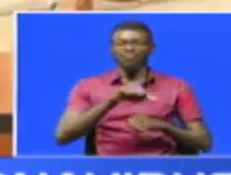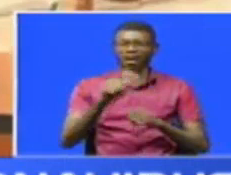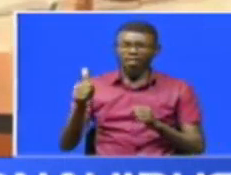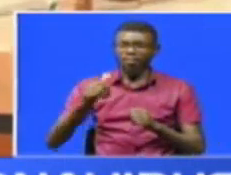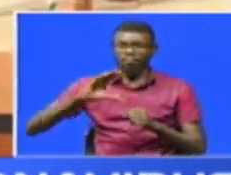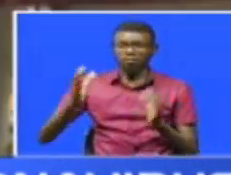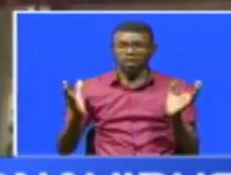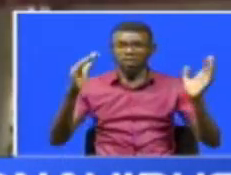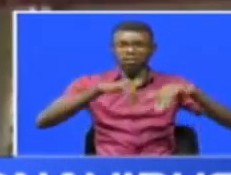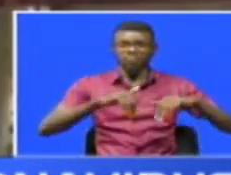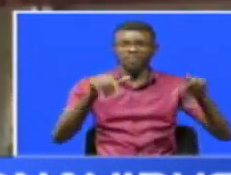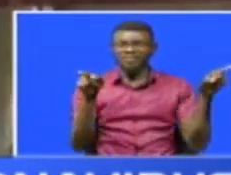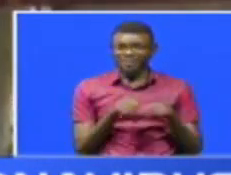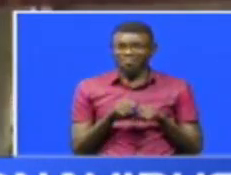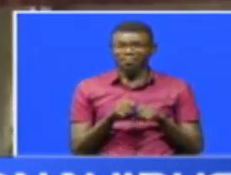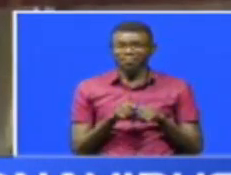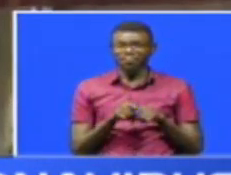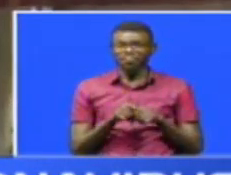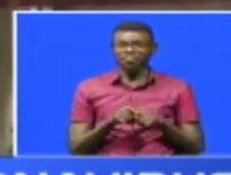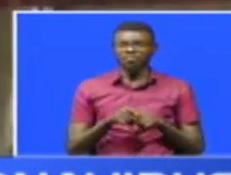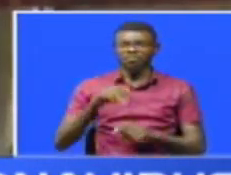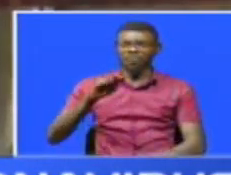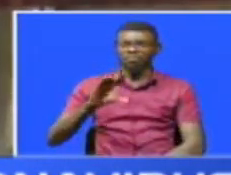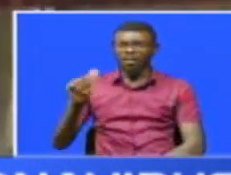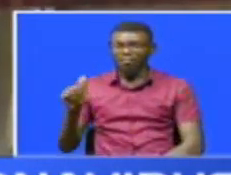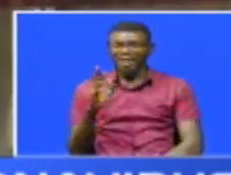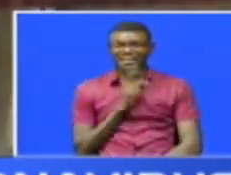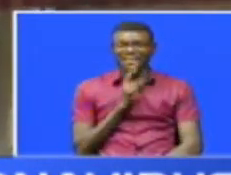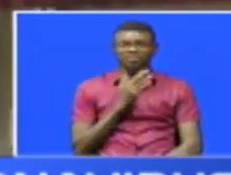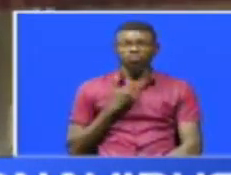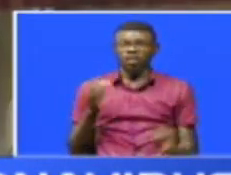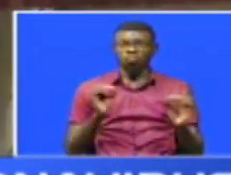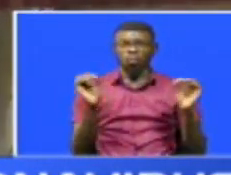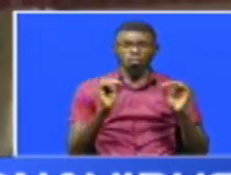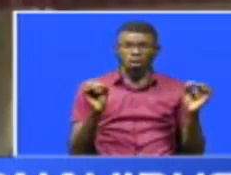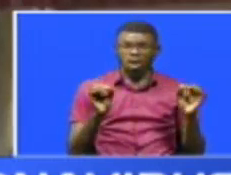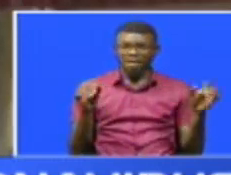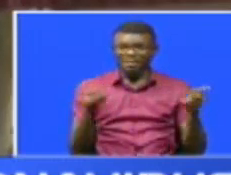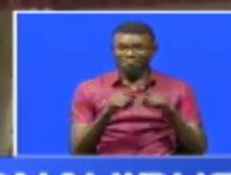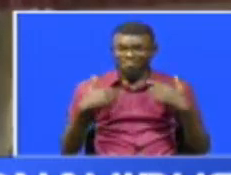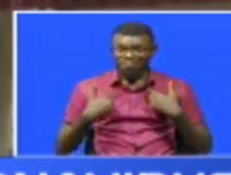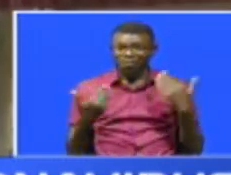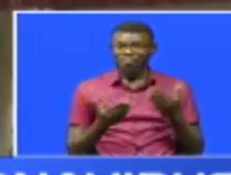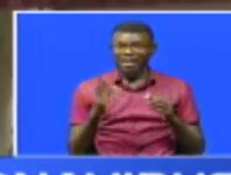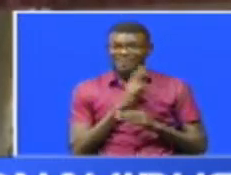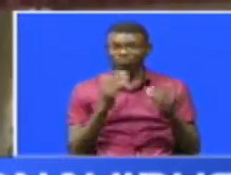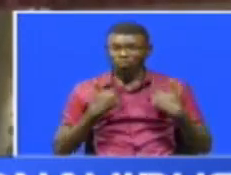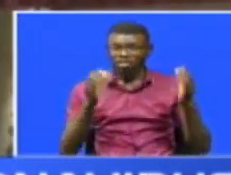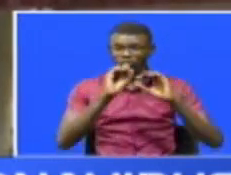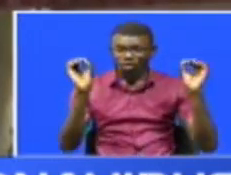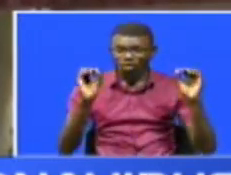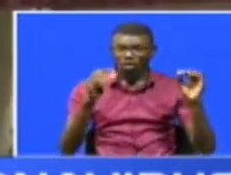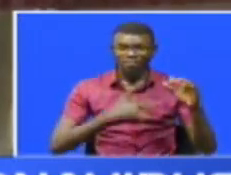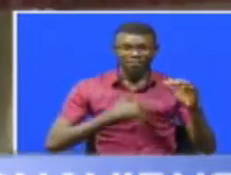are pushing for the same. We don't want our members of county assemblies to be at risk, neither do we want our members of public to be at risk. So we are feeling that